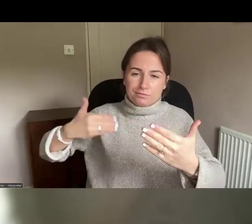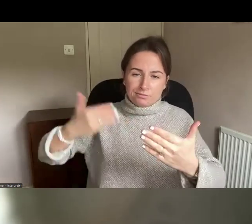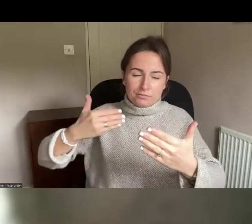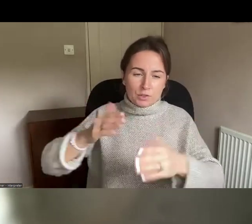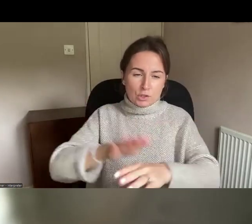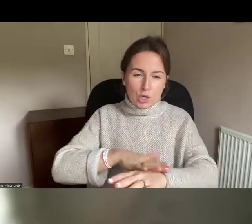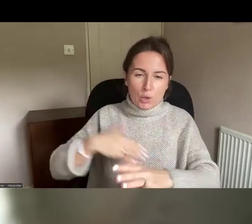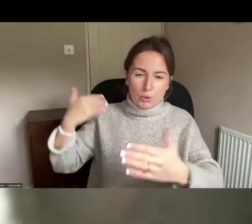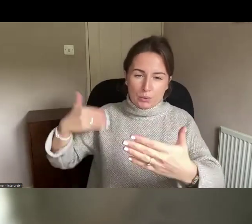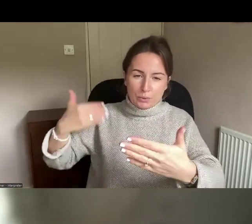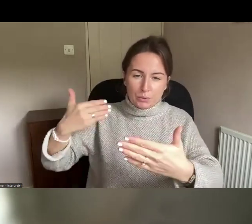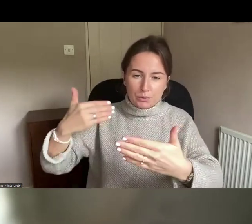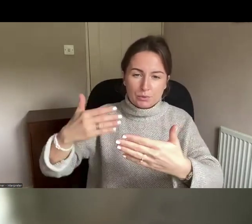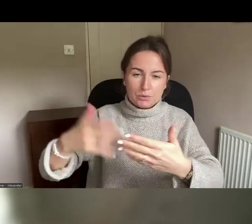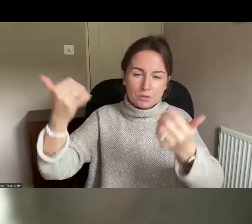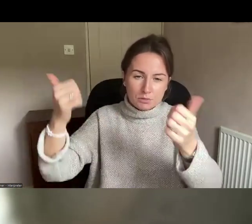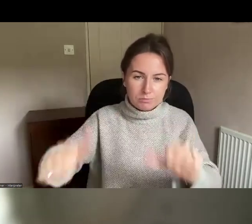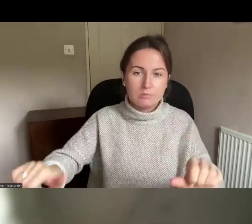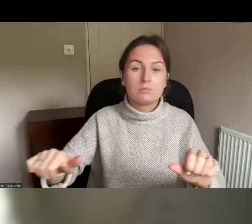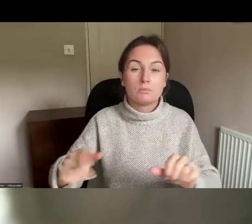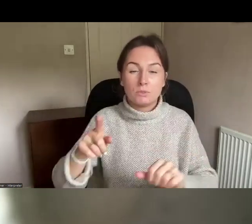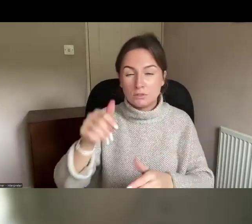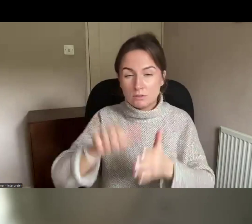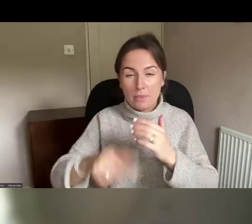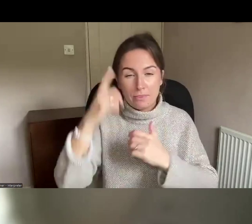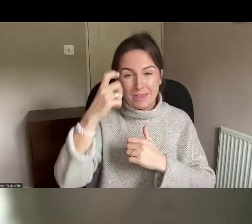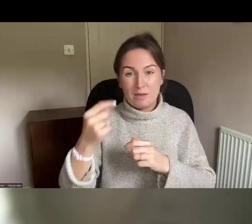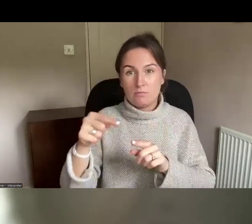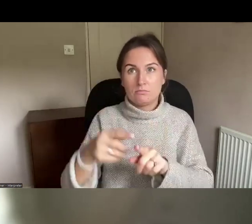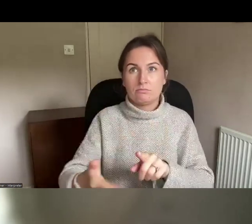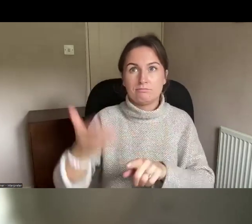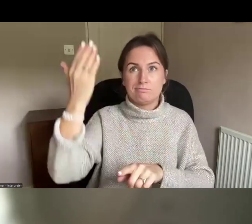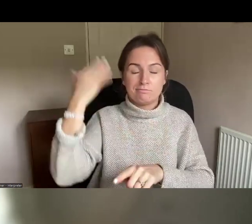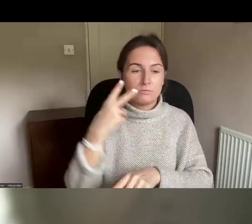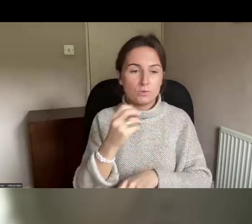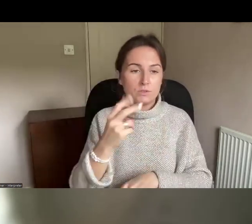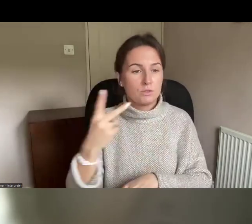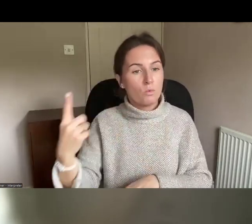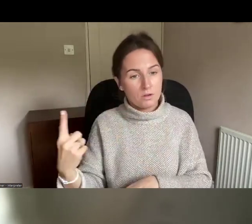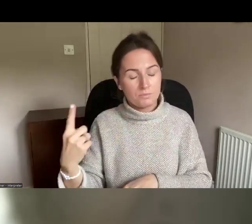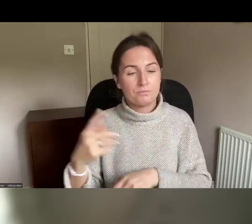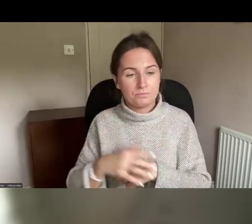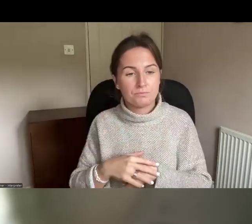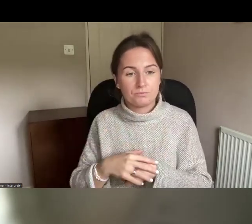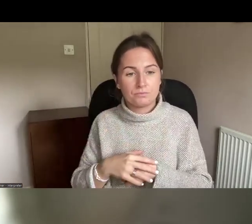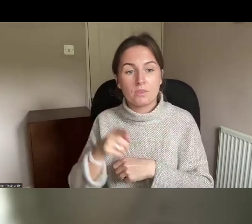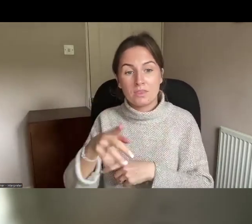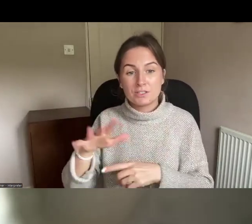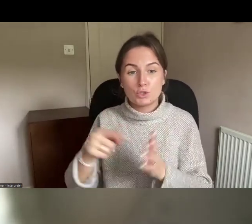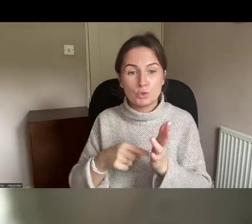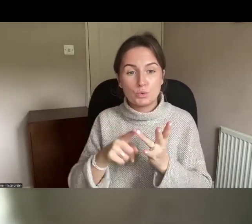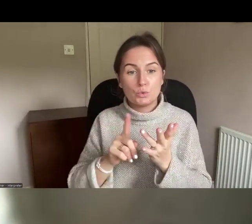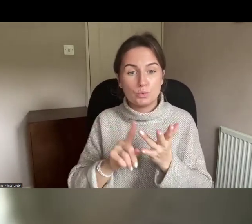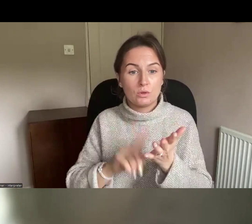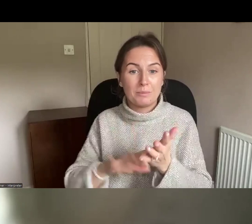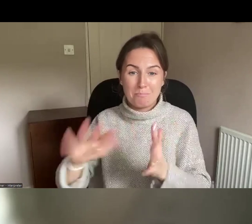mentioned we began thinking about this in 2021, so it's taken a number of years. The tool has been championed by